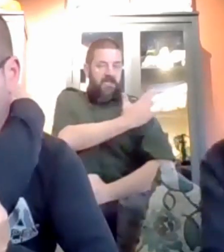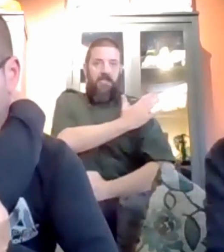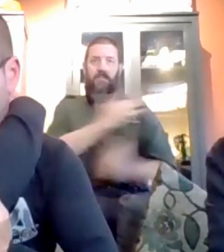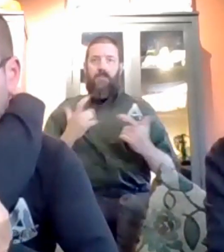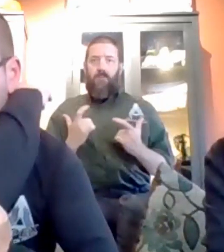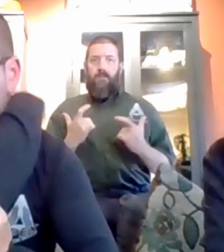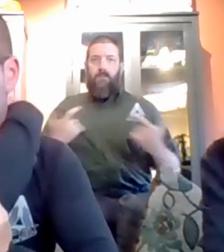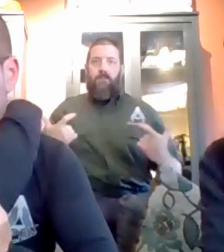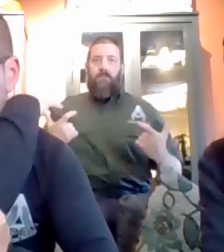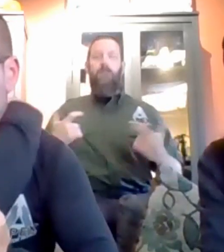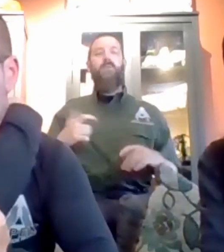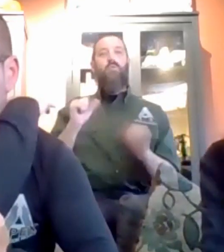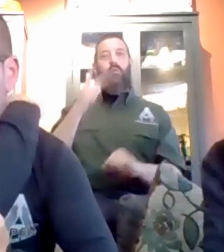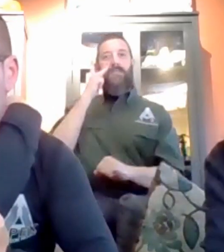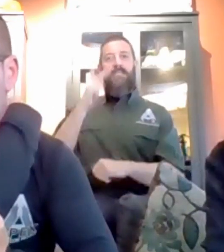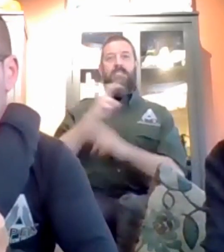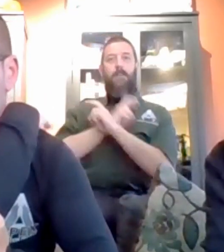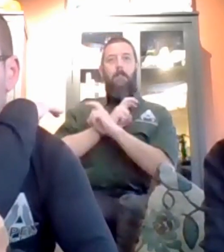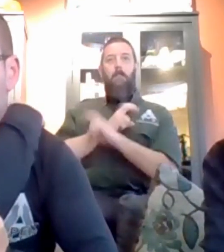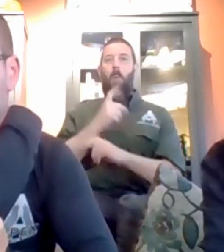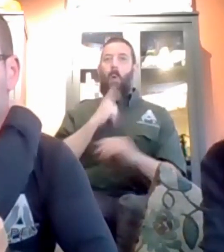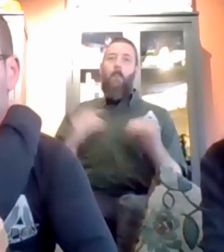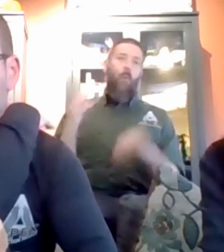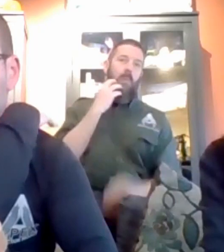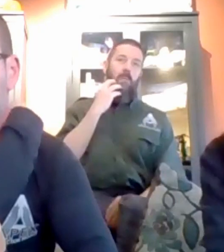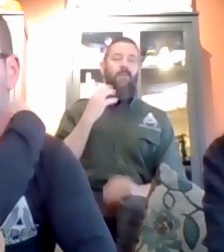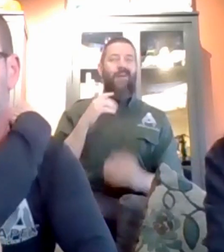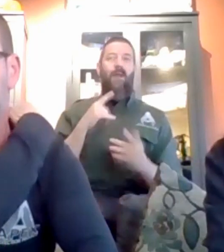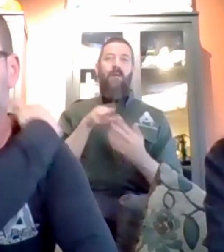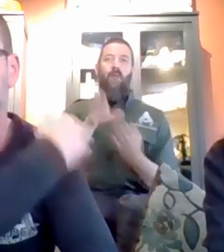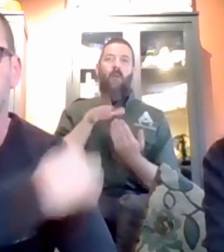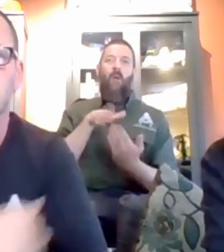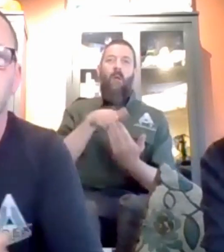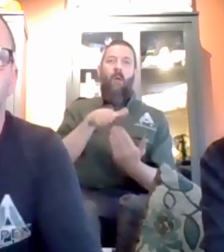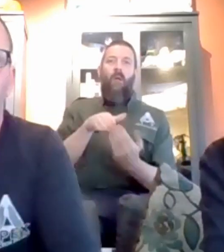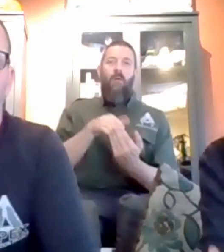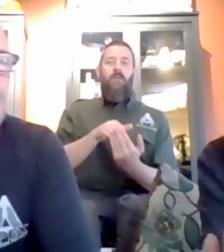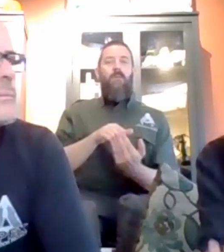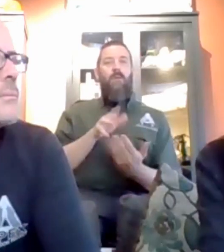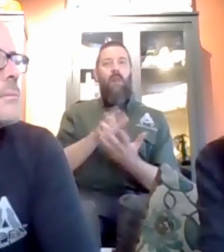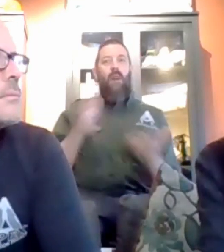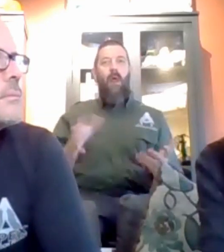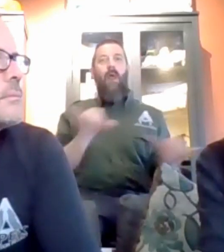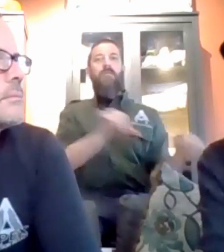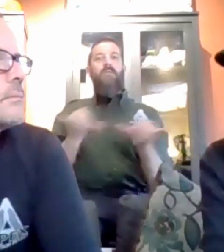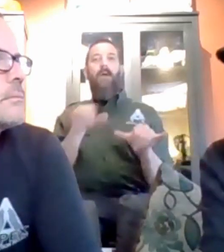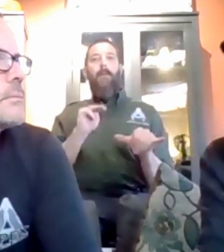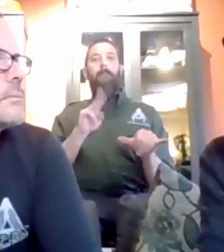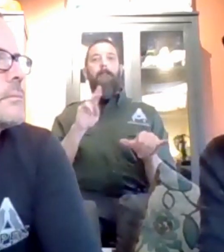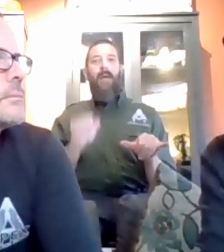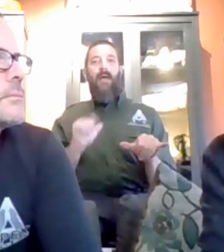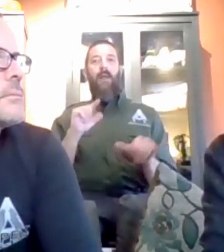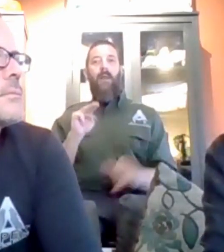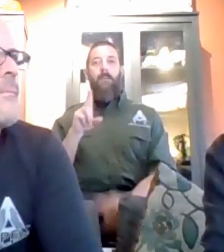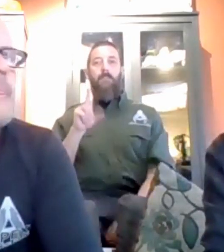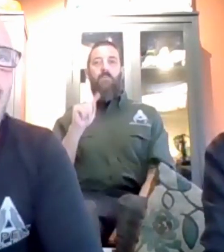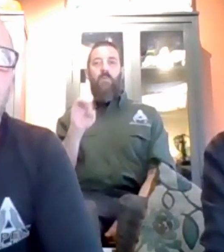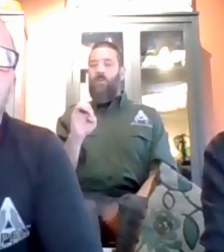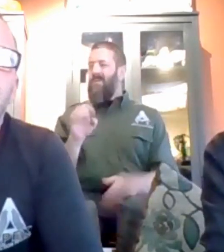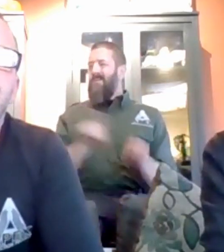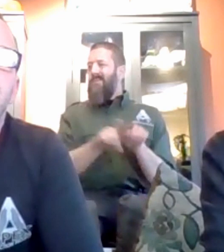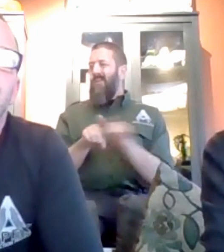and you can see in his bones are bigger. And he's very vocal like a Malamute. And then they use Shepherd, and they